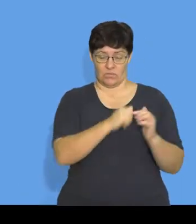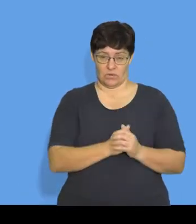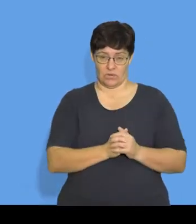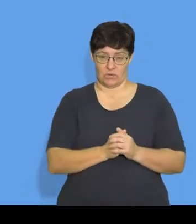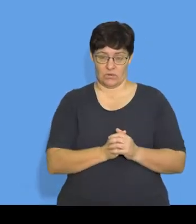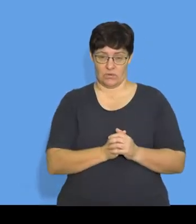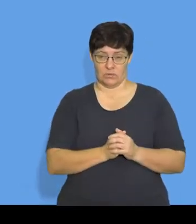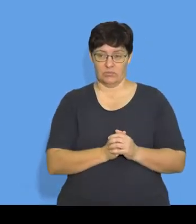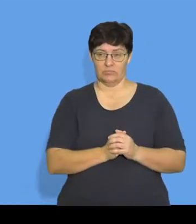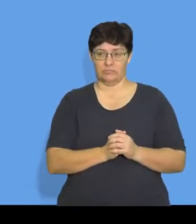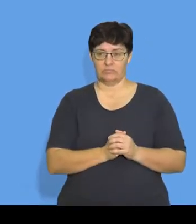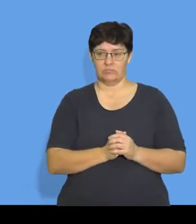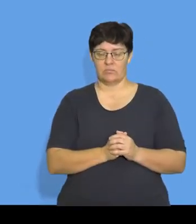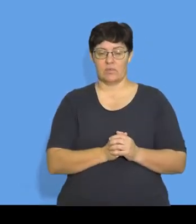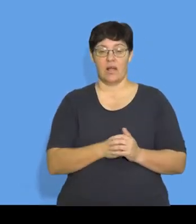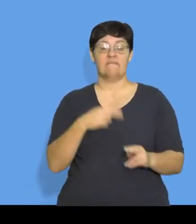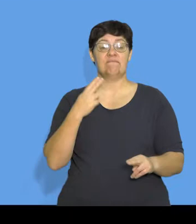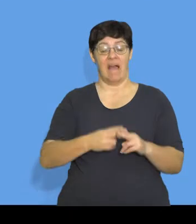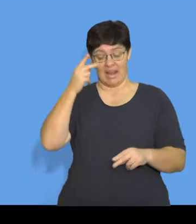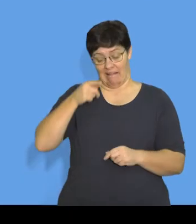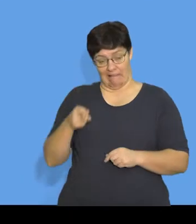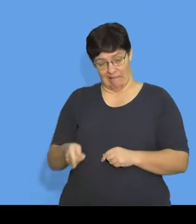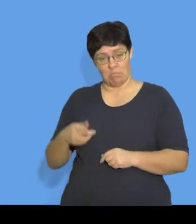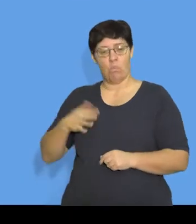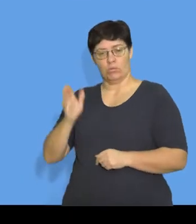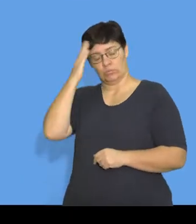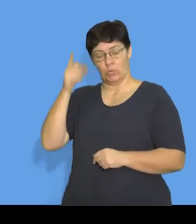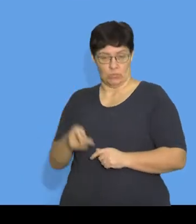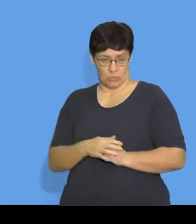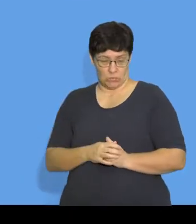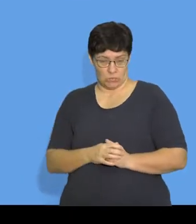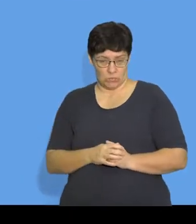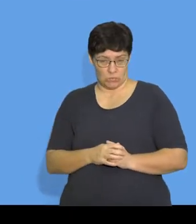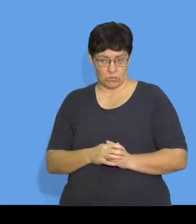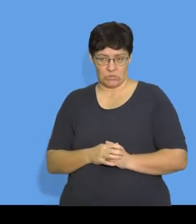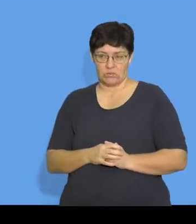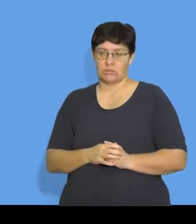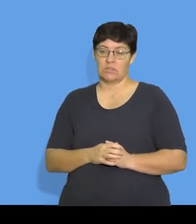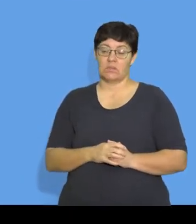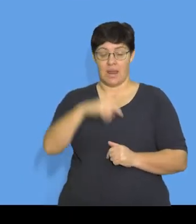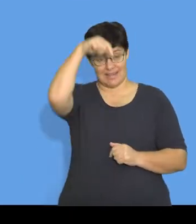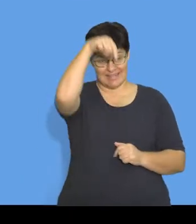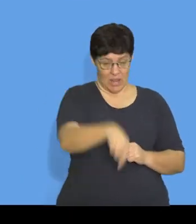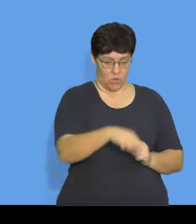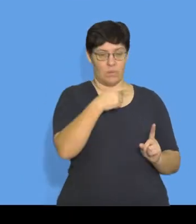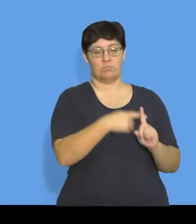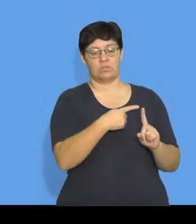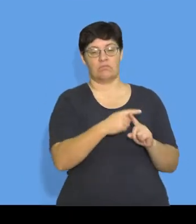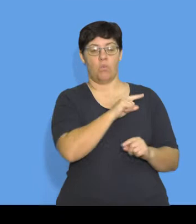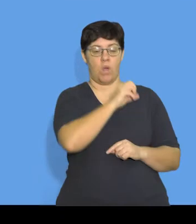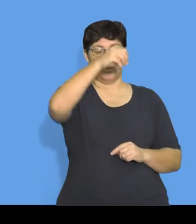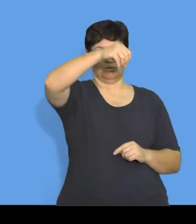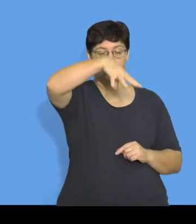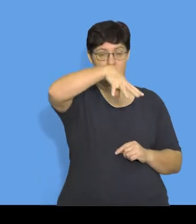to know what its final velocity is. I'm going to take down as positive because it was